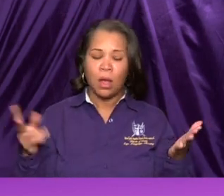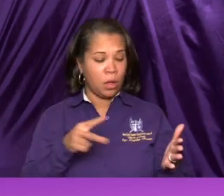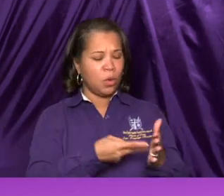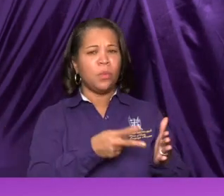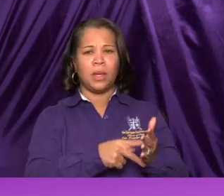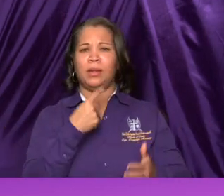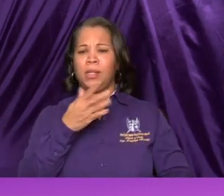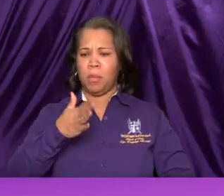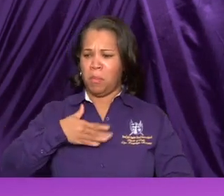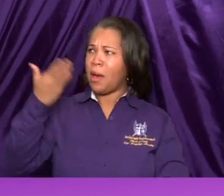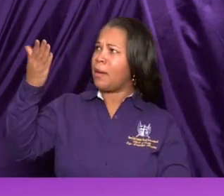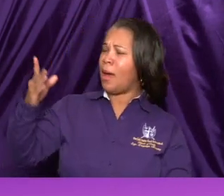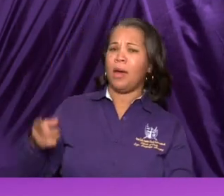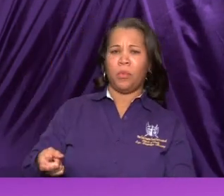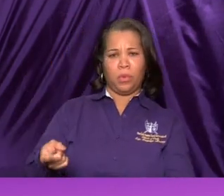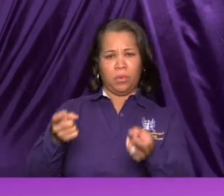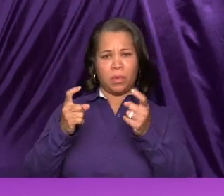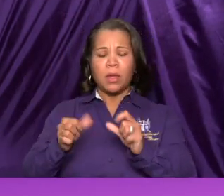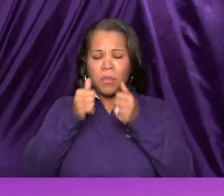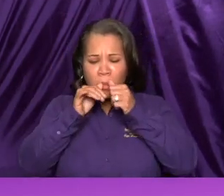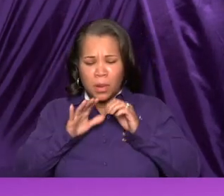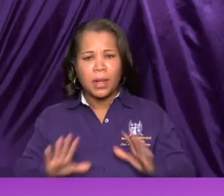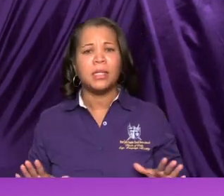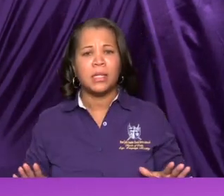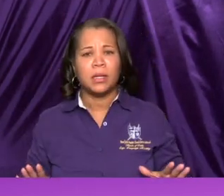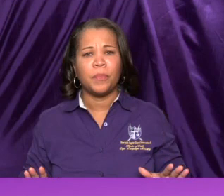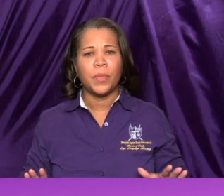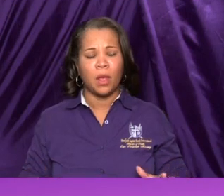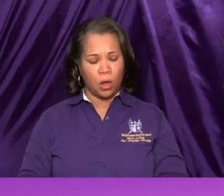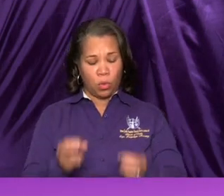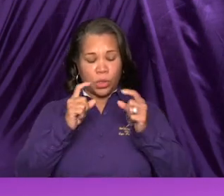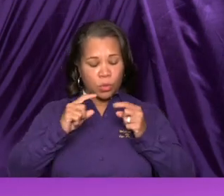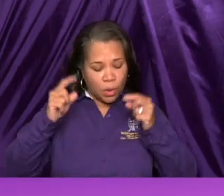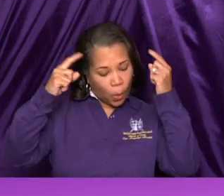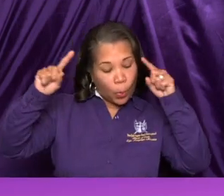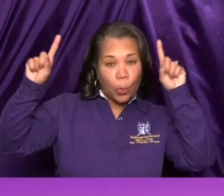that my God will supply all my needs according to his riches and glory, which is in Christ Jesus?